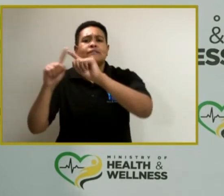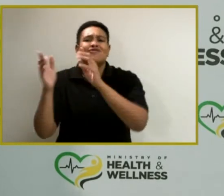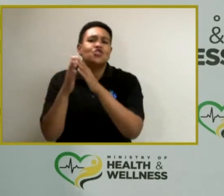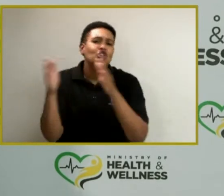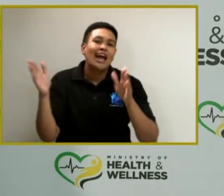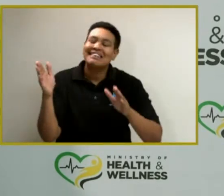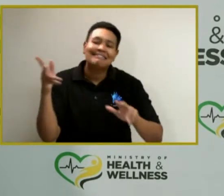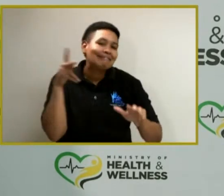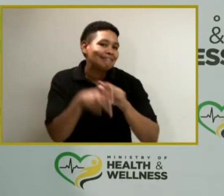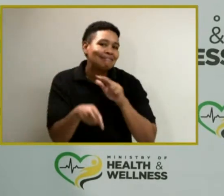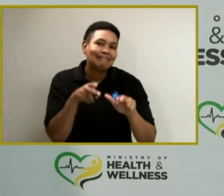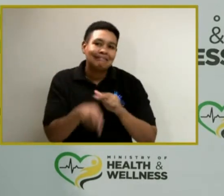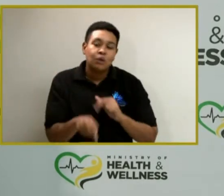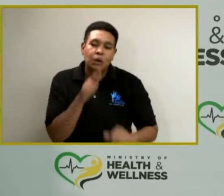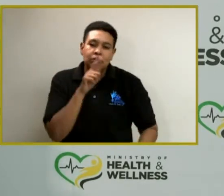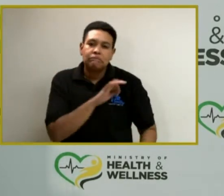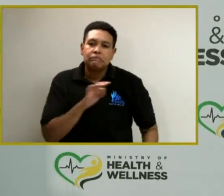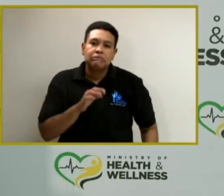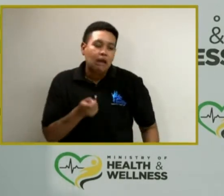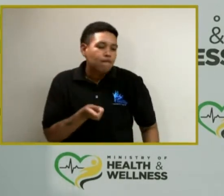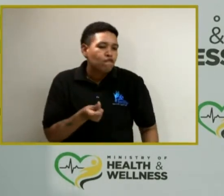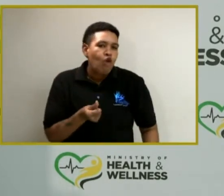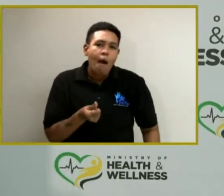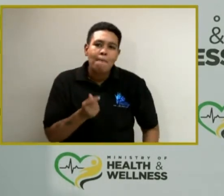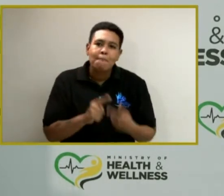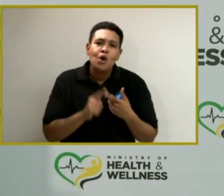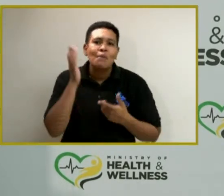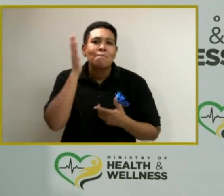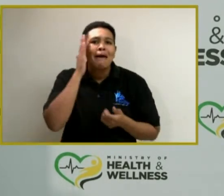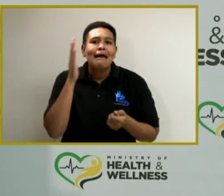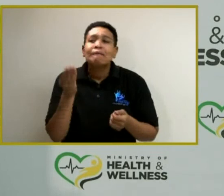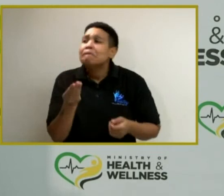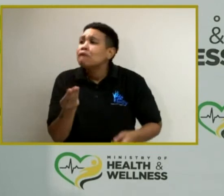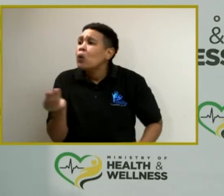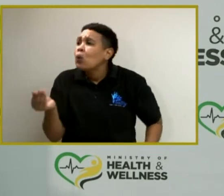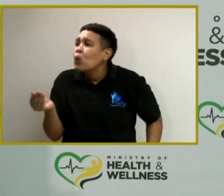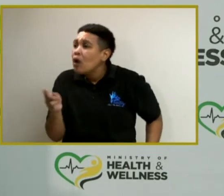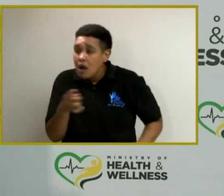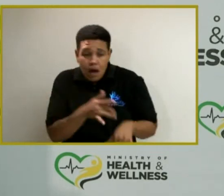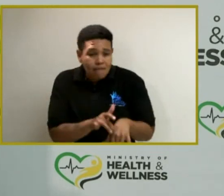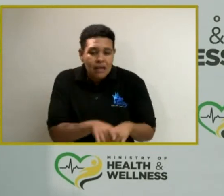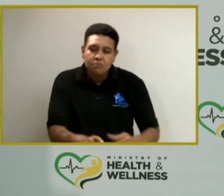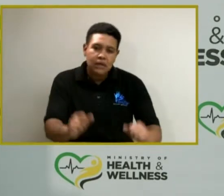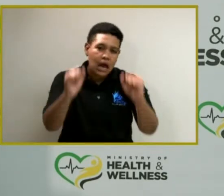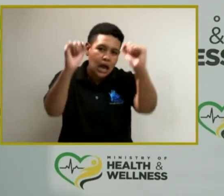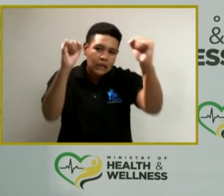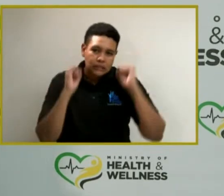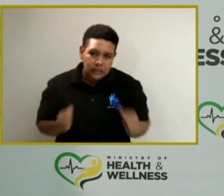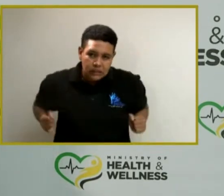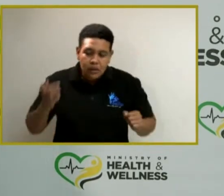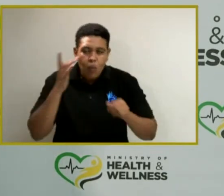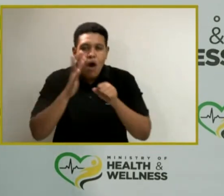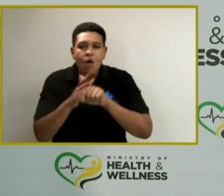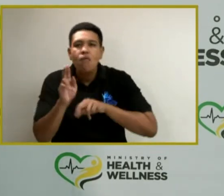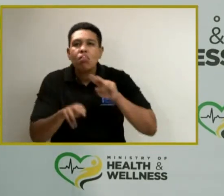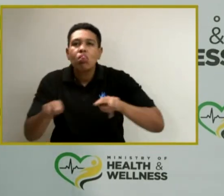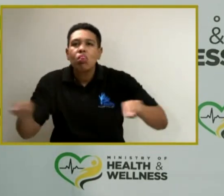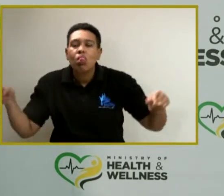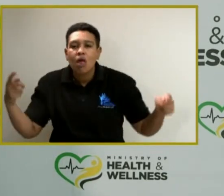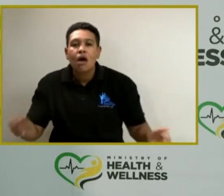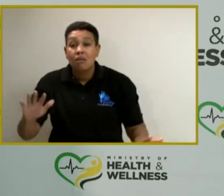staff and bed occupancy. And this continues to be the